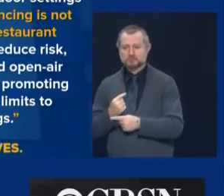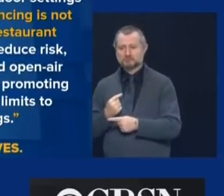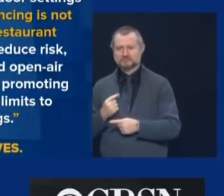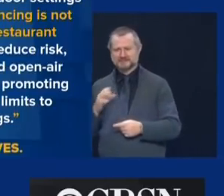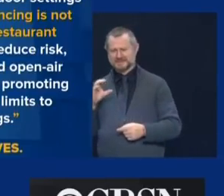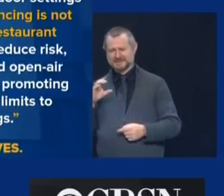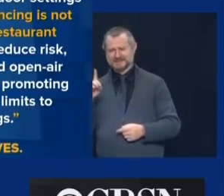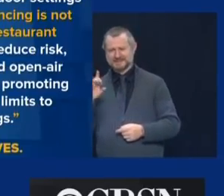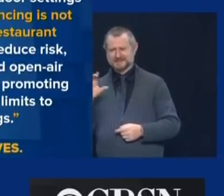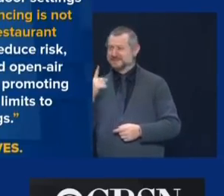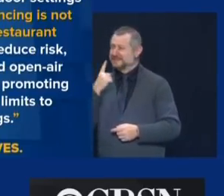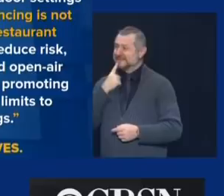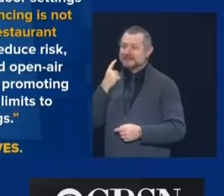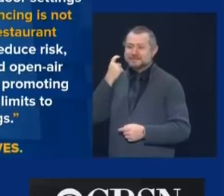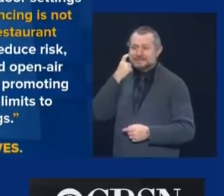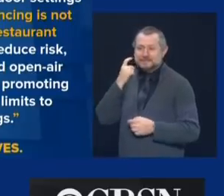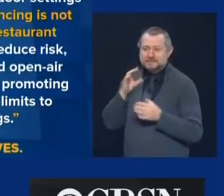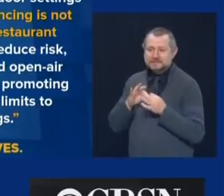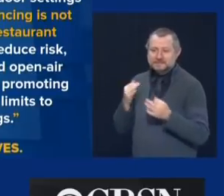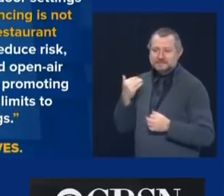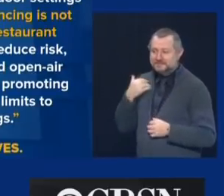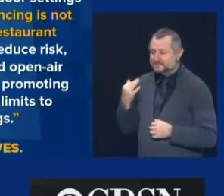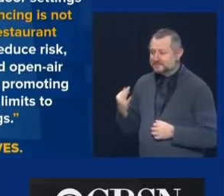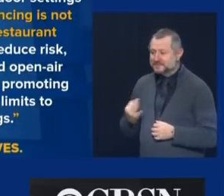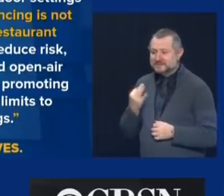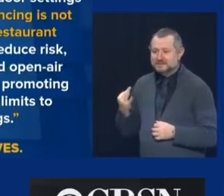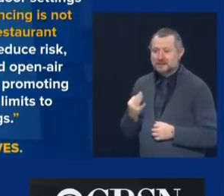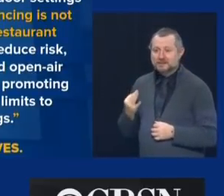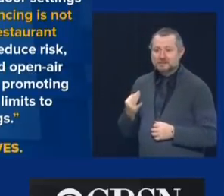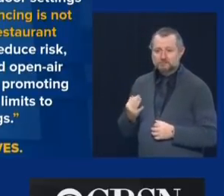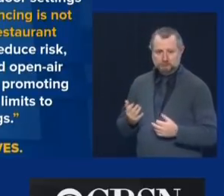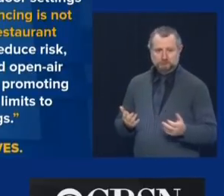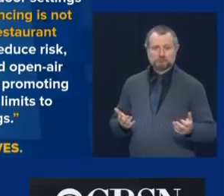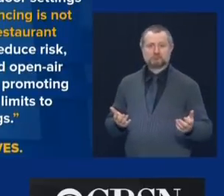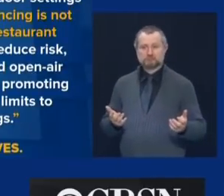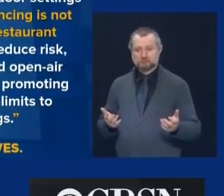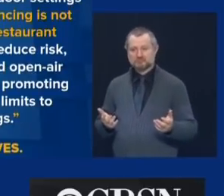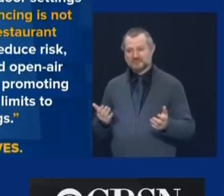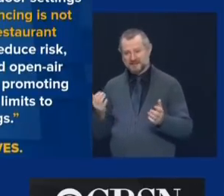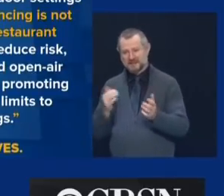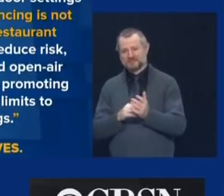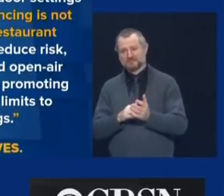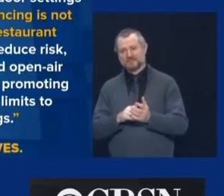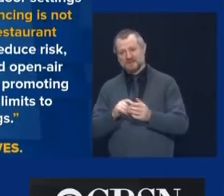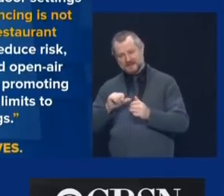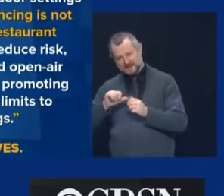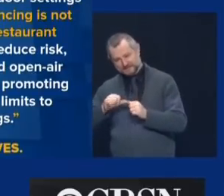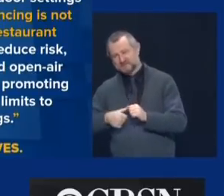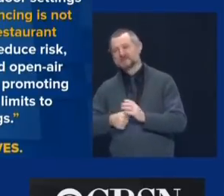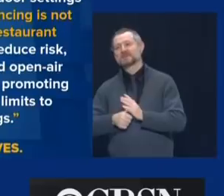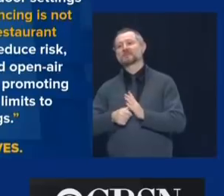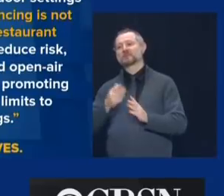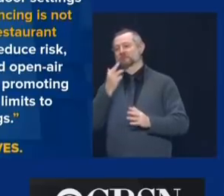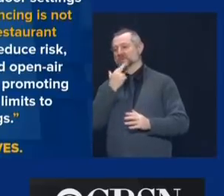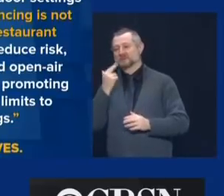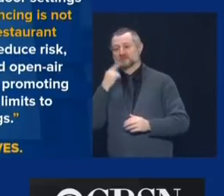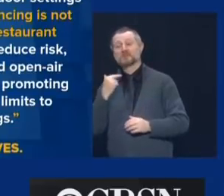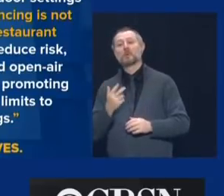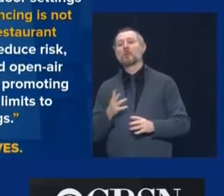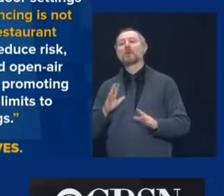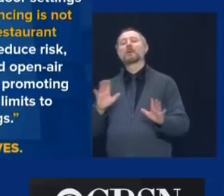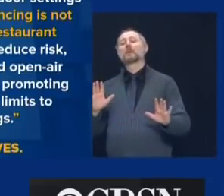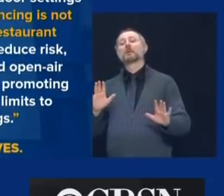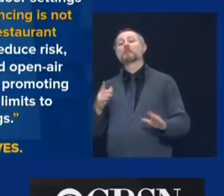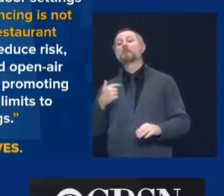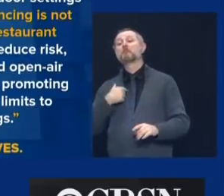CDC just last Friday saying again, restaurant dining. What they point to